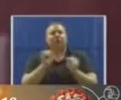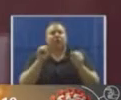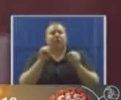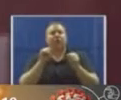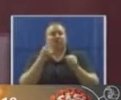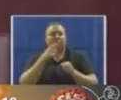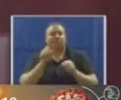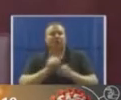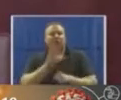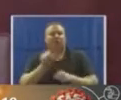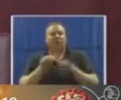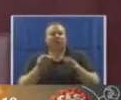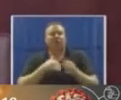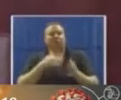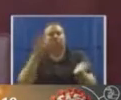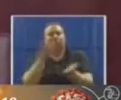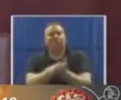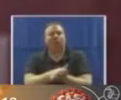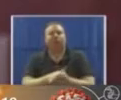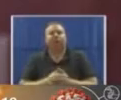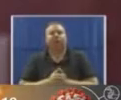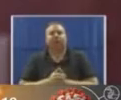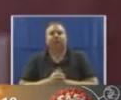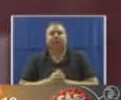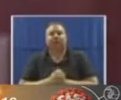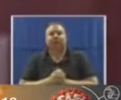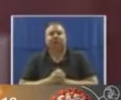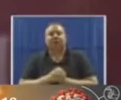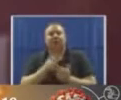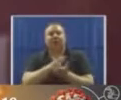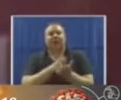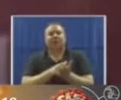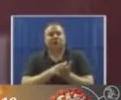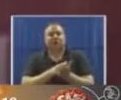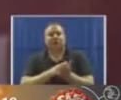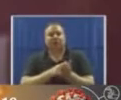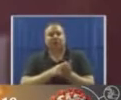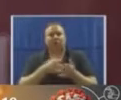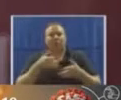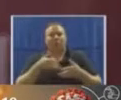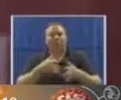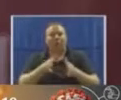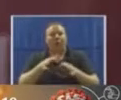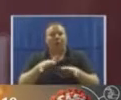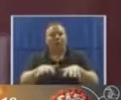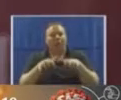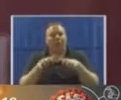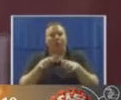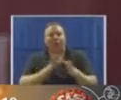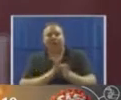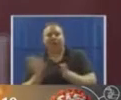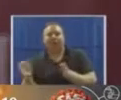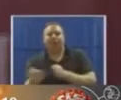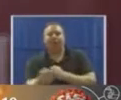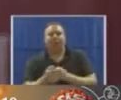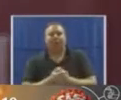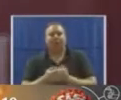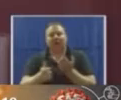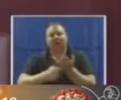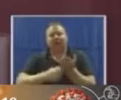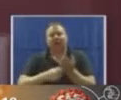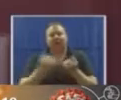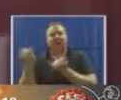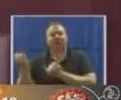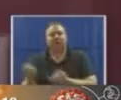Africans. Simultaneously, the legislative arm of Parliament was bypassed as gazettes were